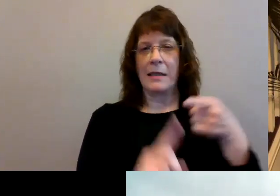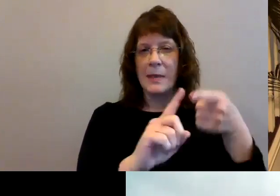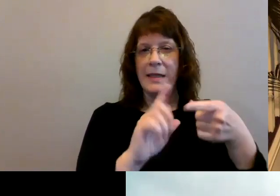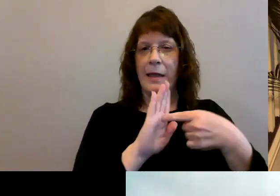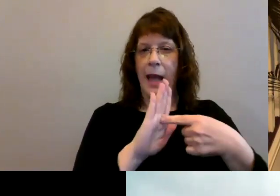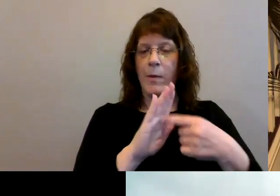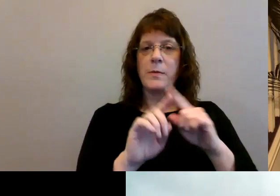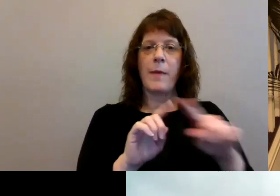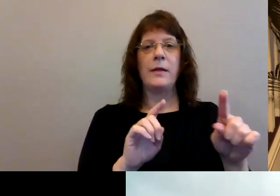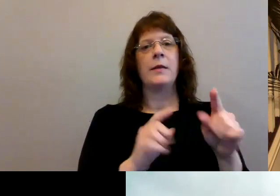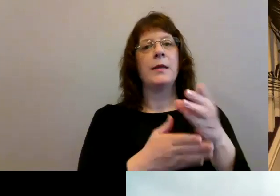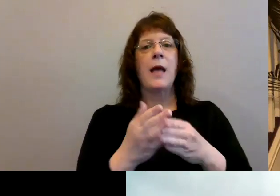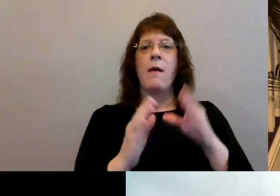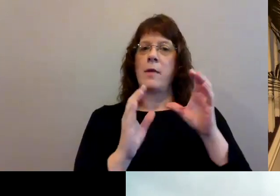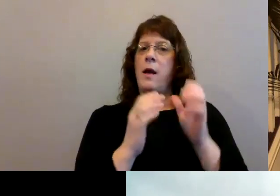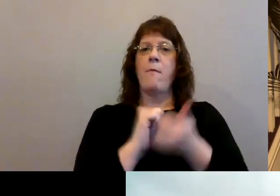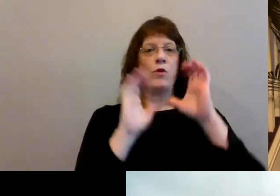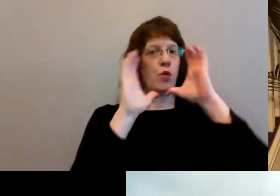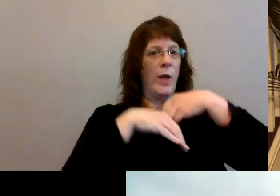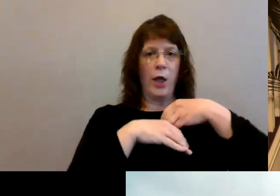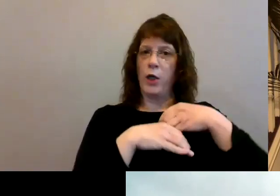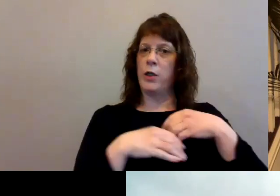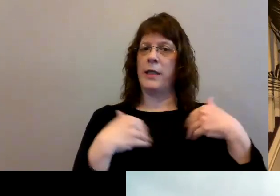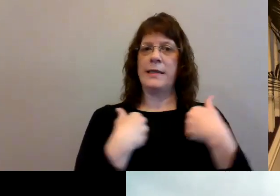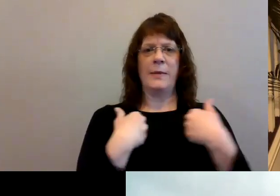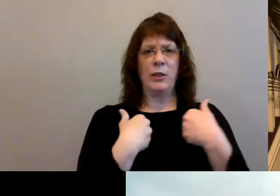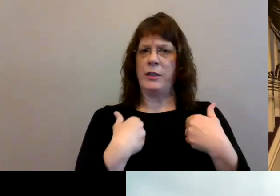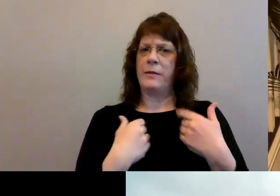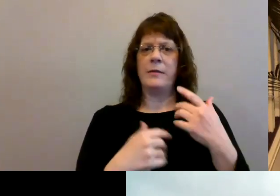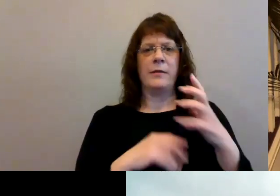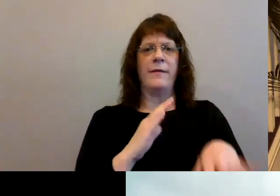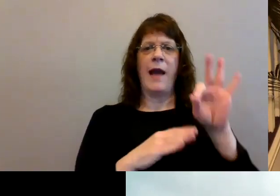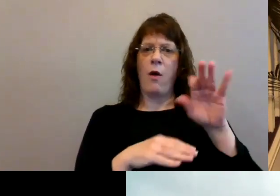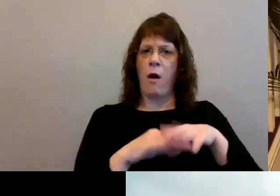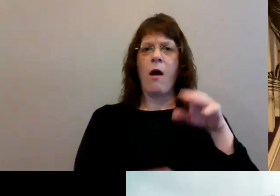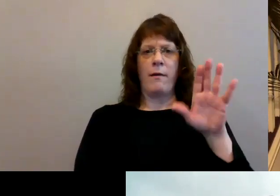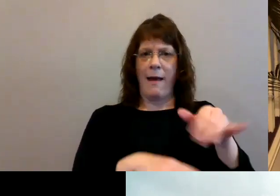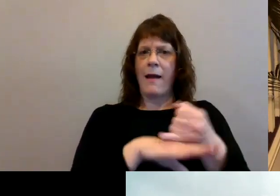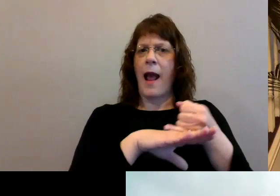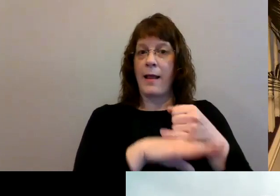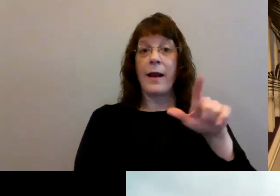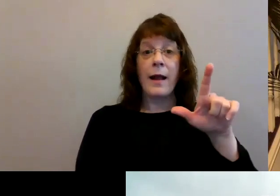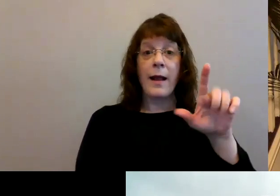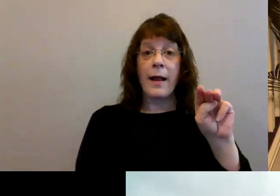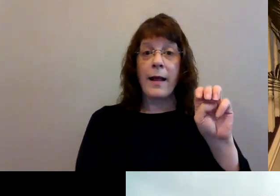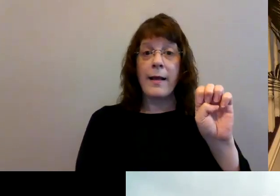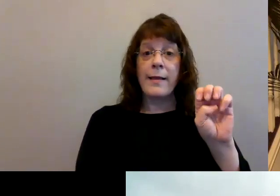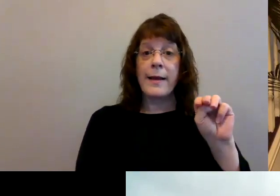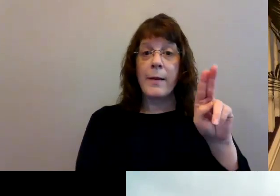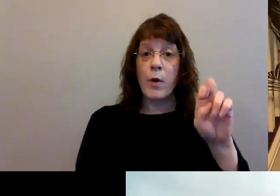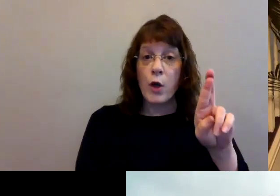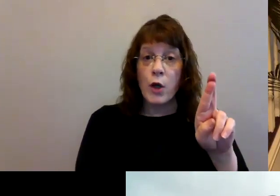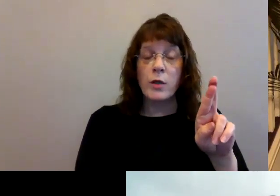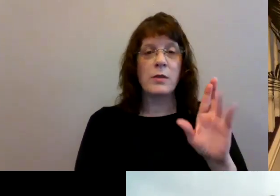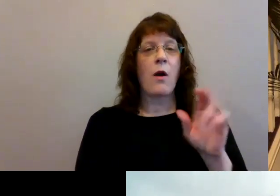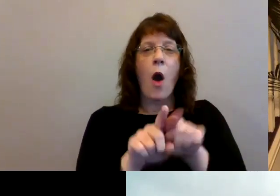like some of the weirdest species are found on Madagascar. There's the lemurs, and there's also these weird species that